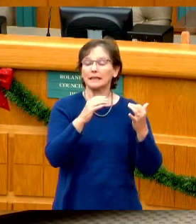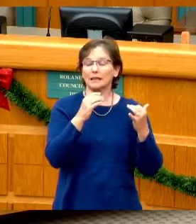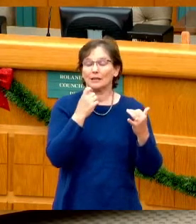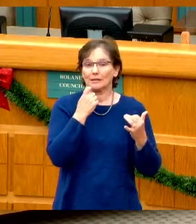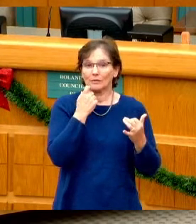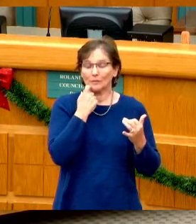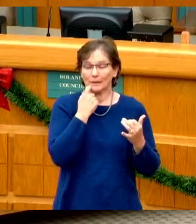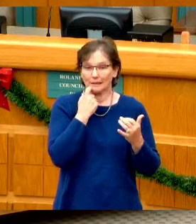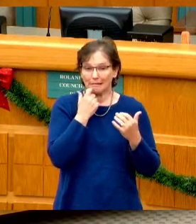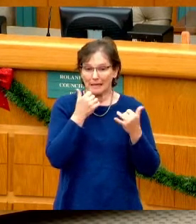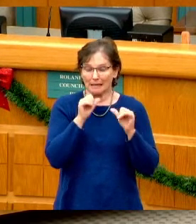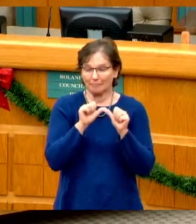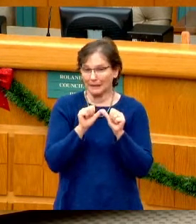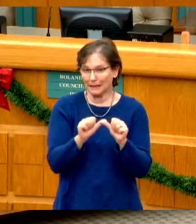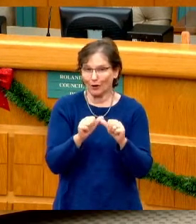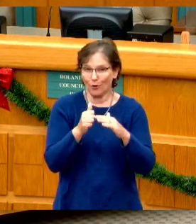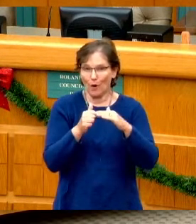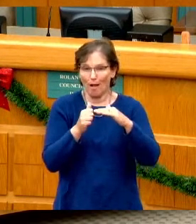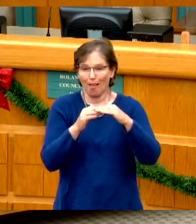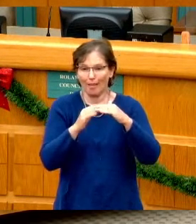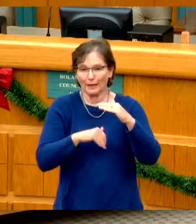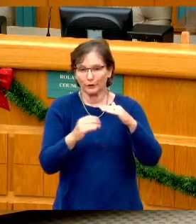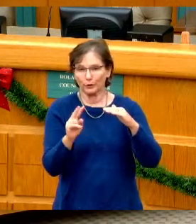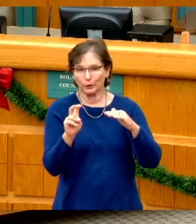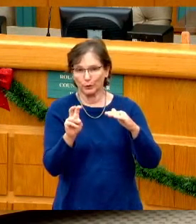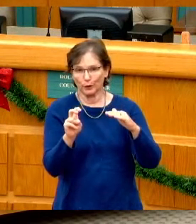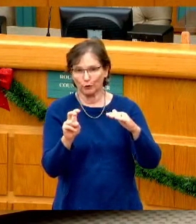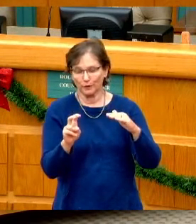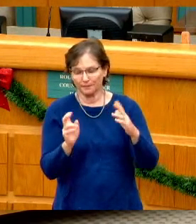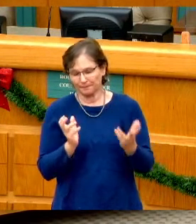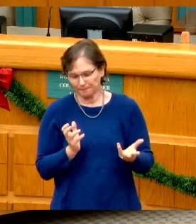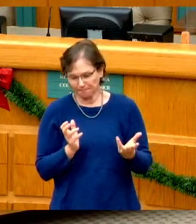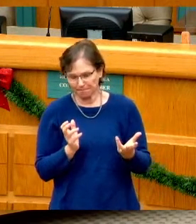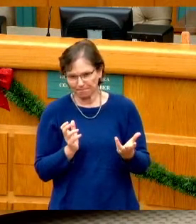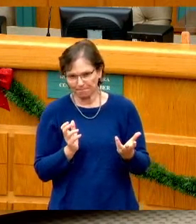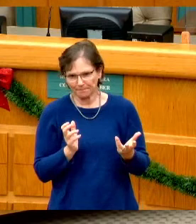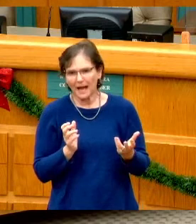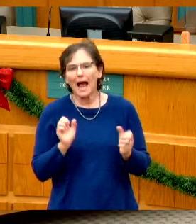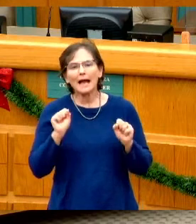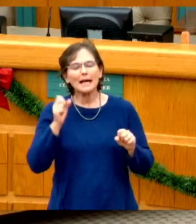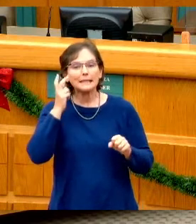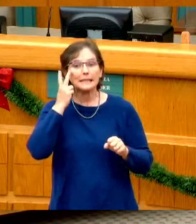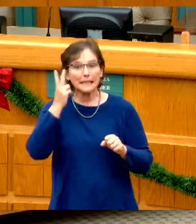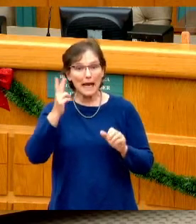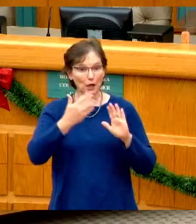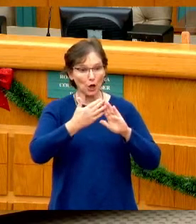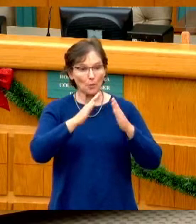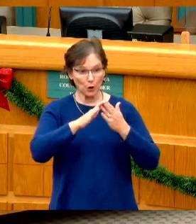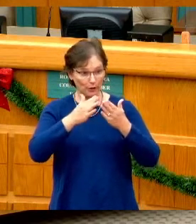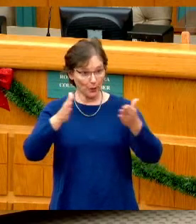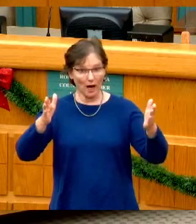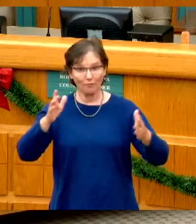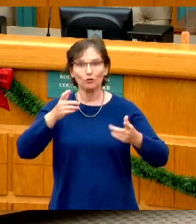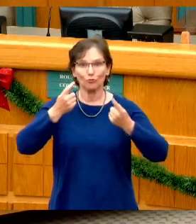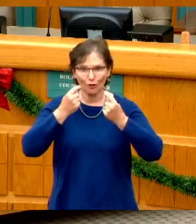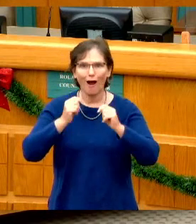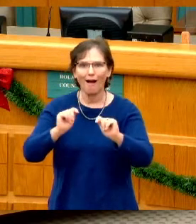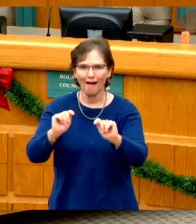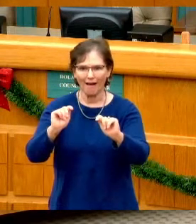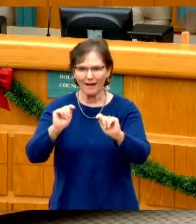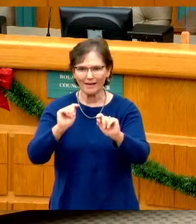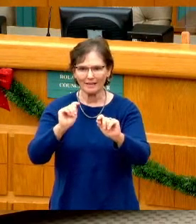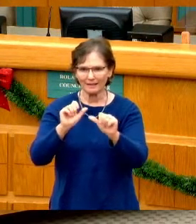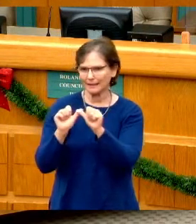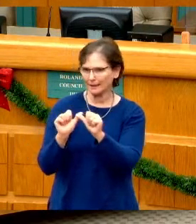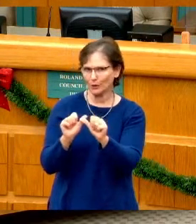of the following days. So I could tell the community is trying, and I do appreciate that very much. Everybody